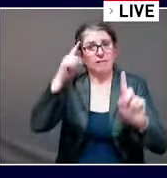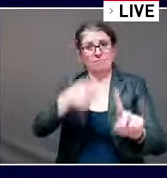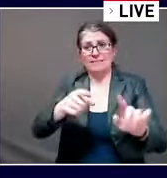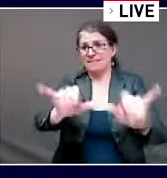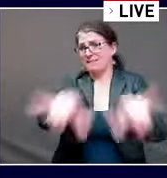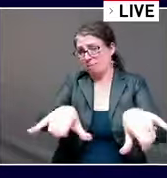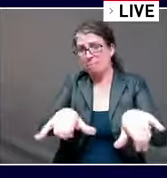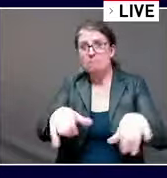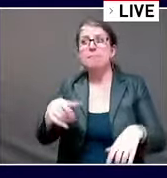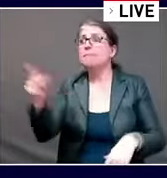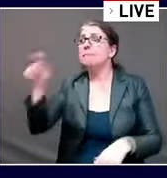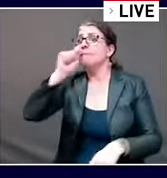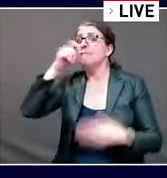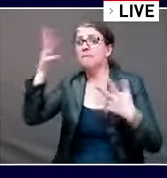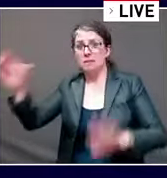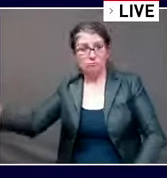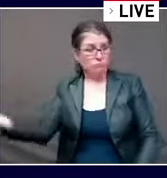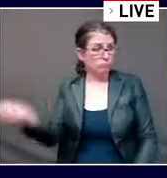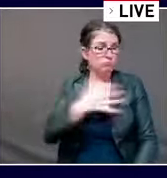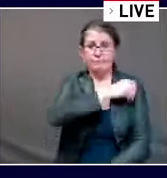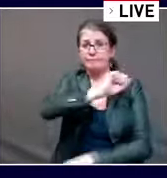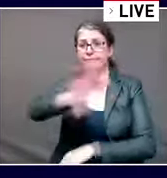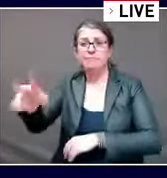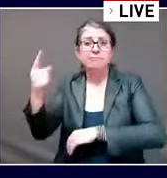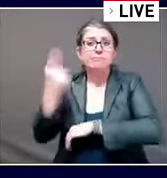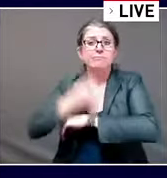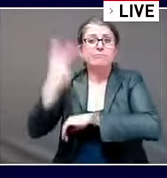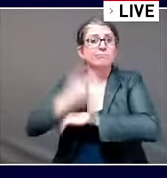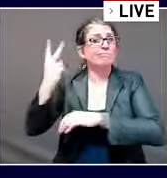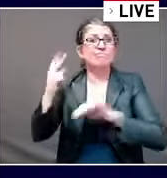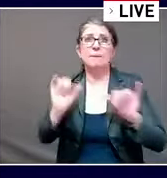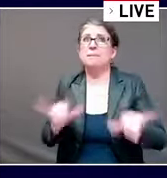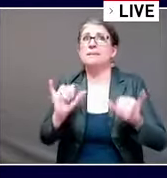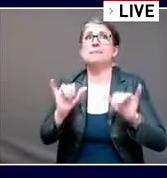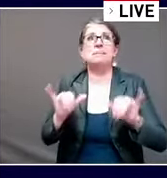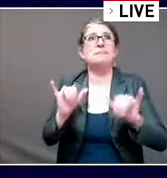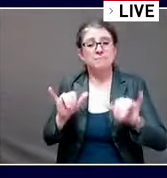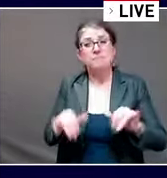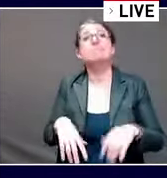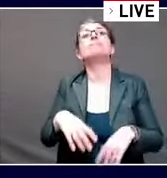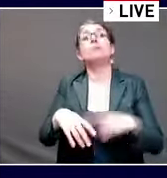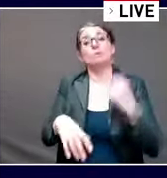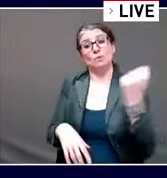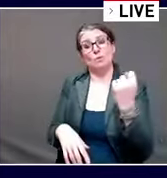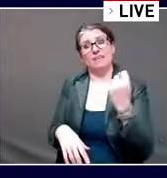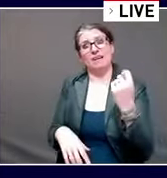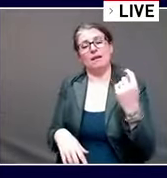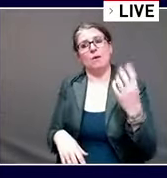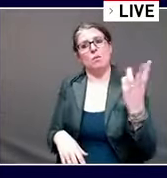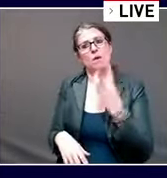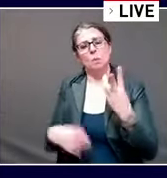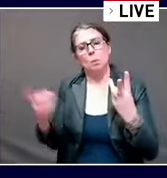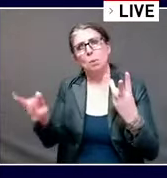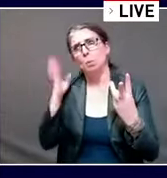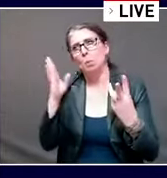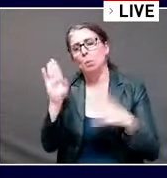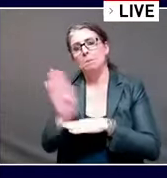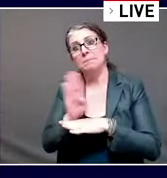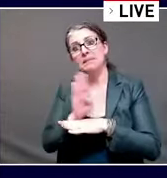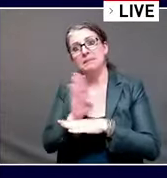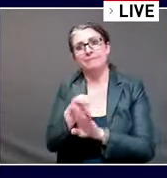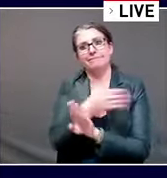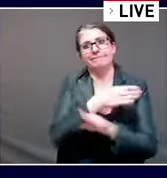week, Tuesdays, Wednesdays, there might be a little bit of the 48 hours may go to 50 or